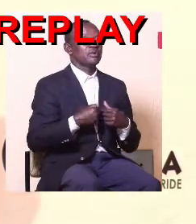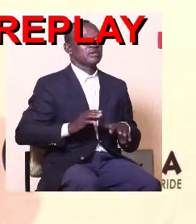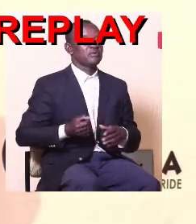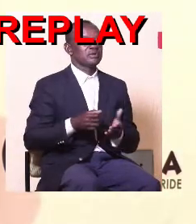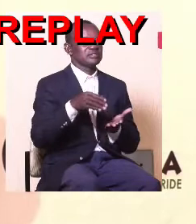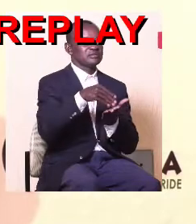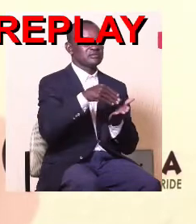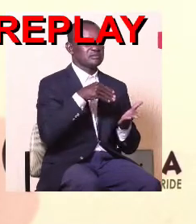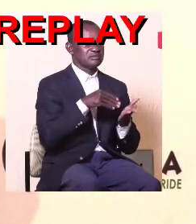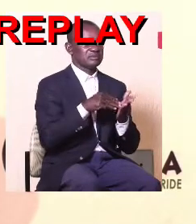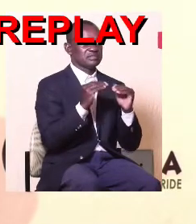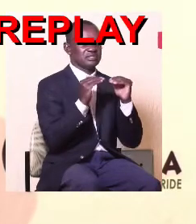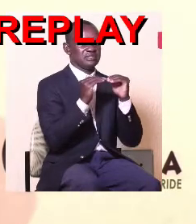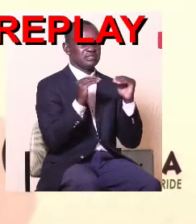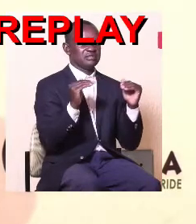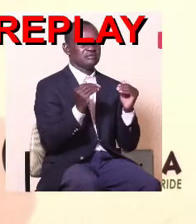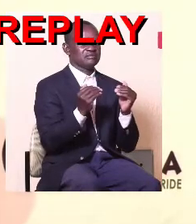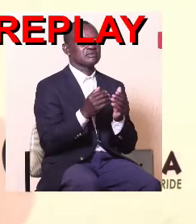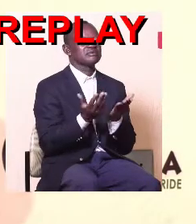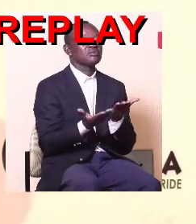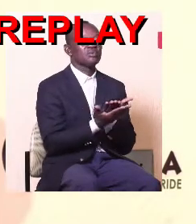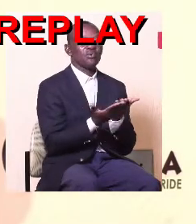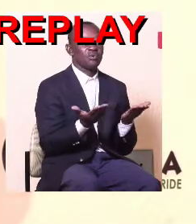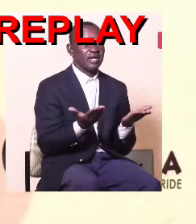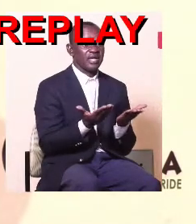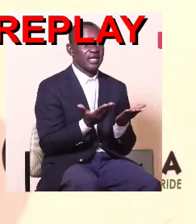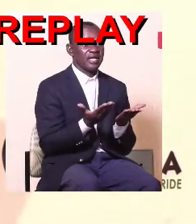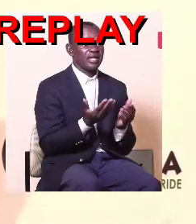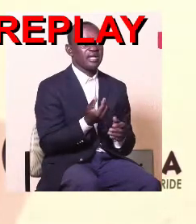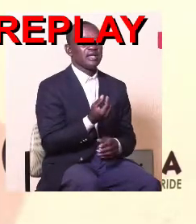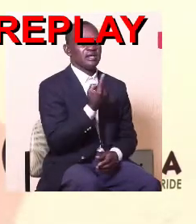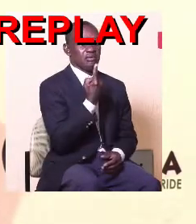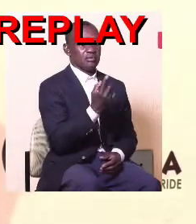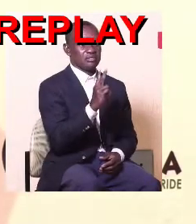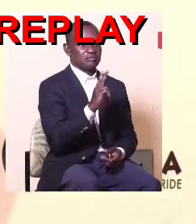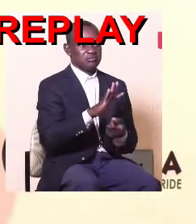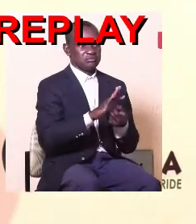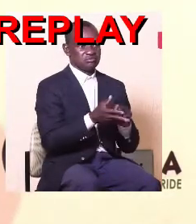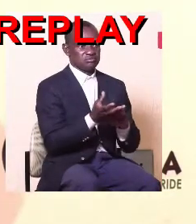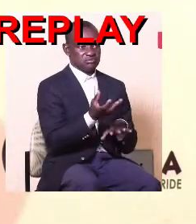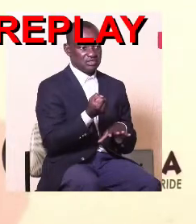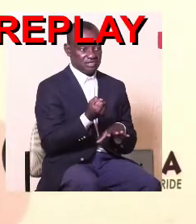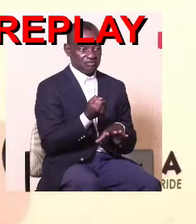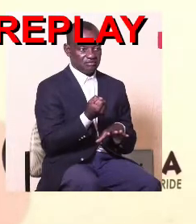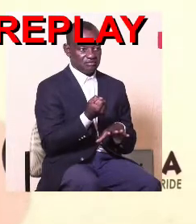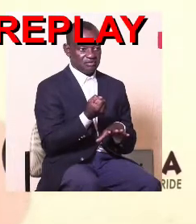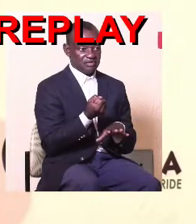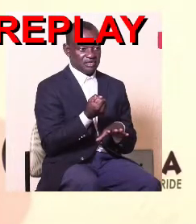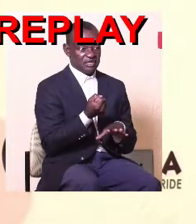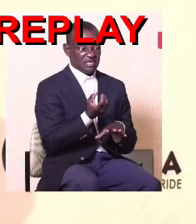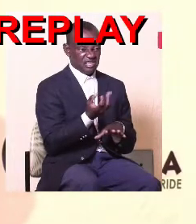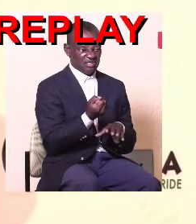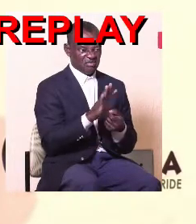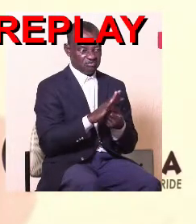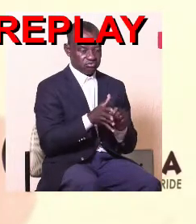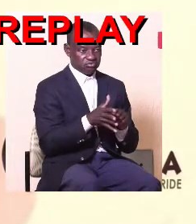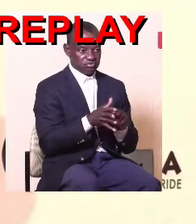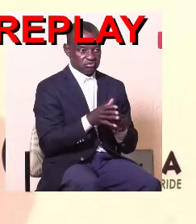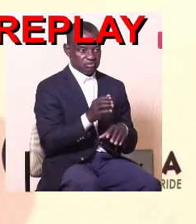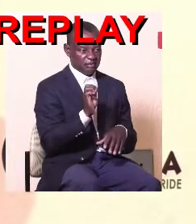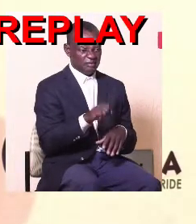where one case would not give rise to another case, which will then mean that you are